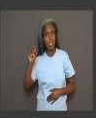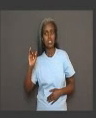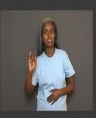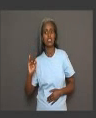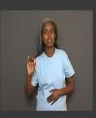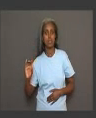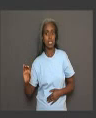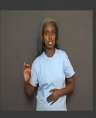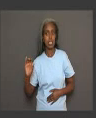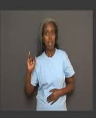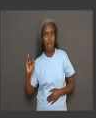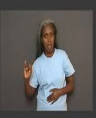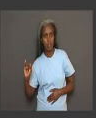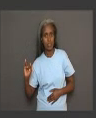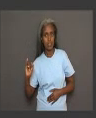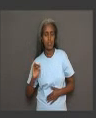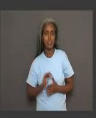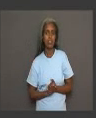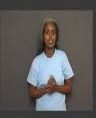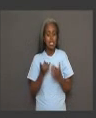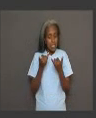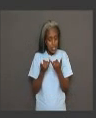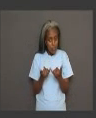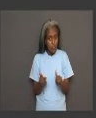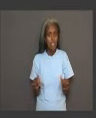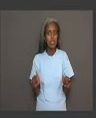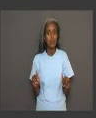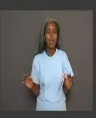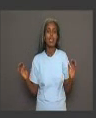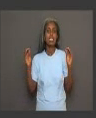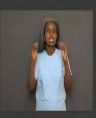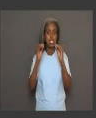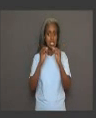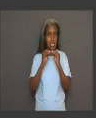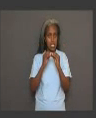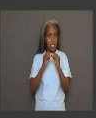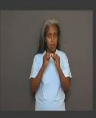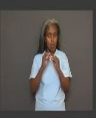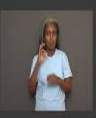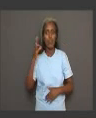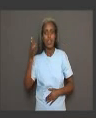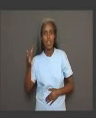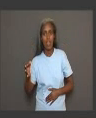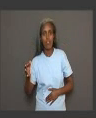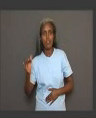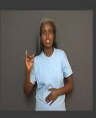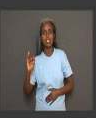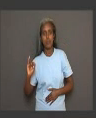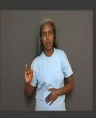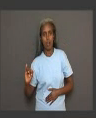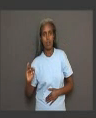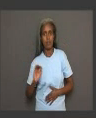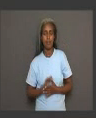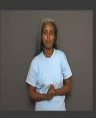sub ci divided by the sum of f sub I.